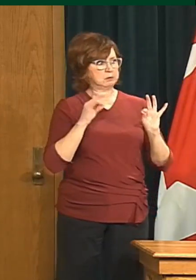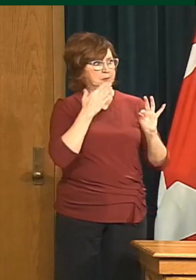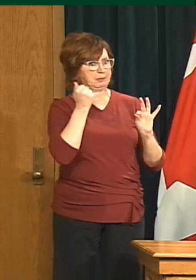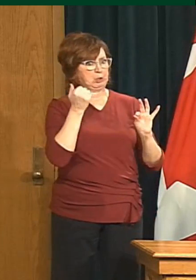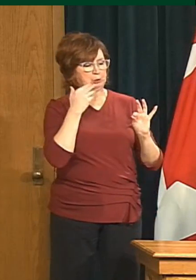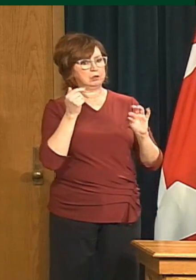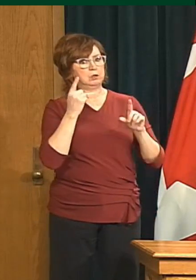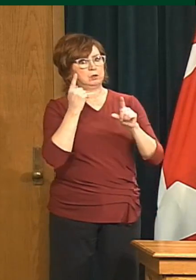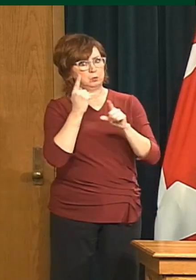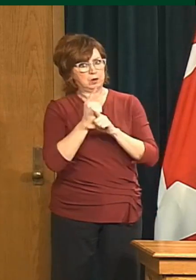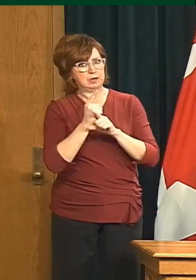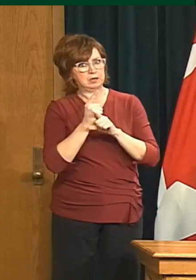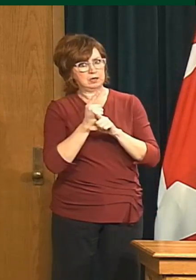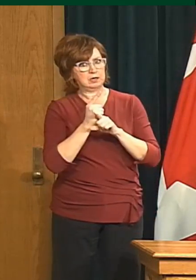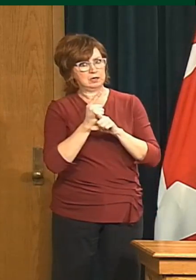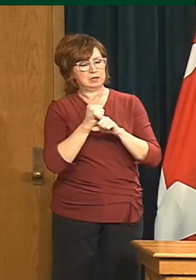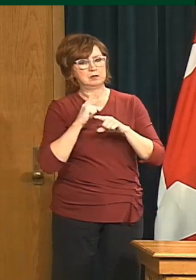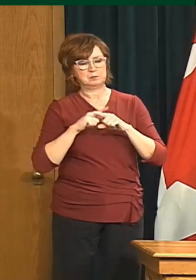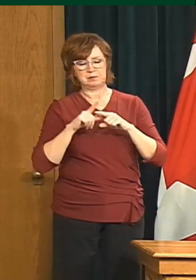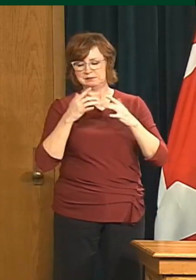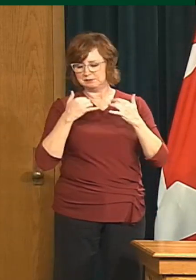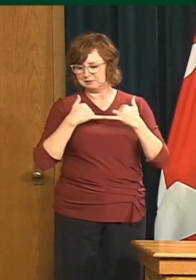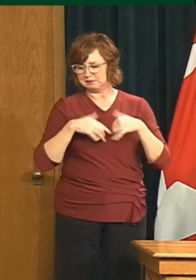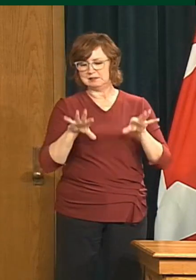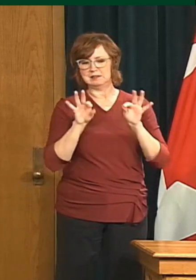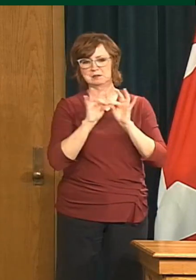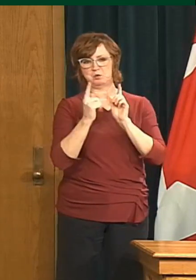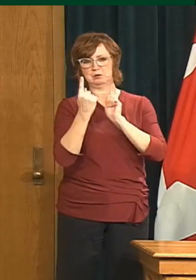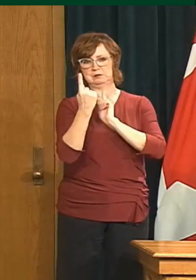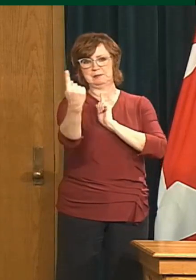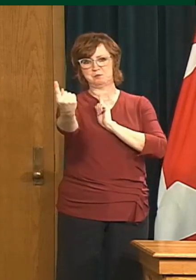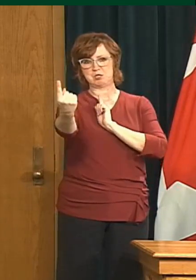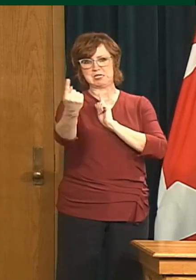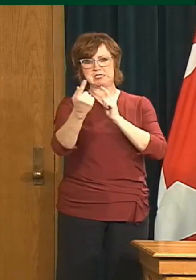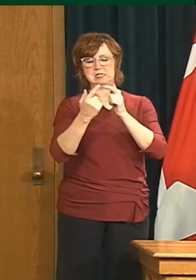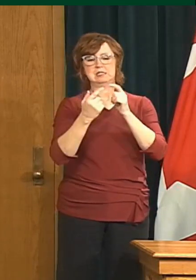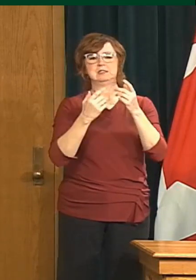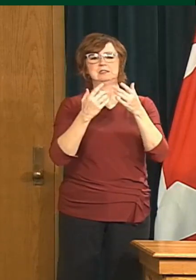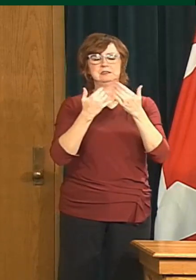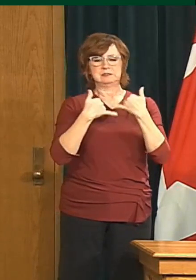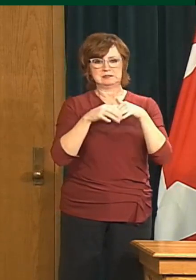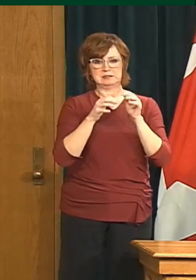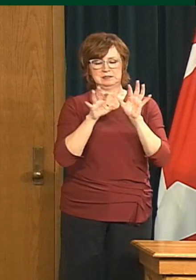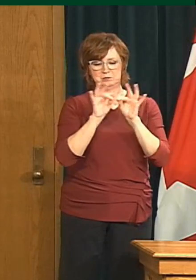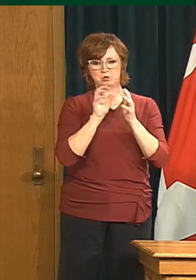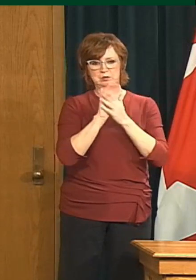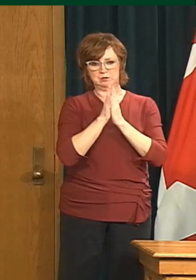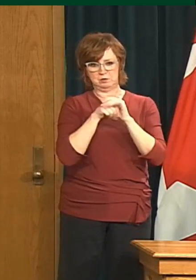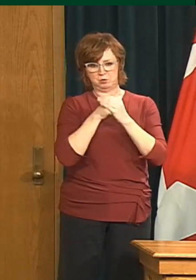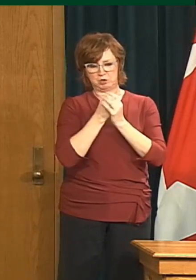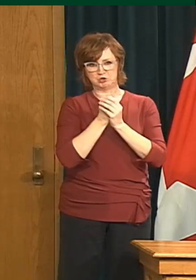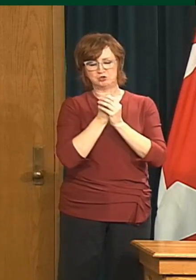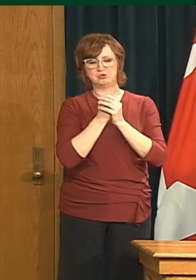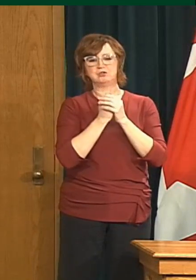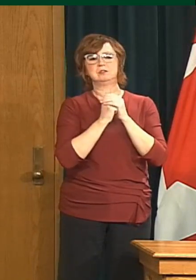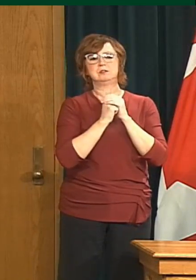while. So from that sense, this is really something that we all have to proactively engage in. But of course, if there's egregious